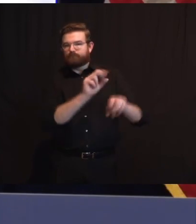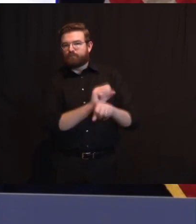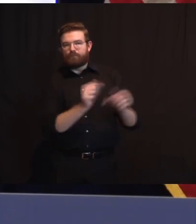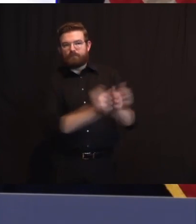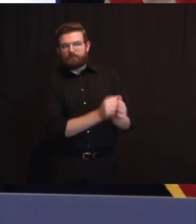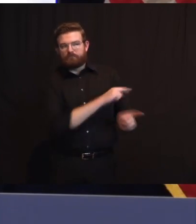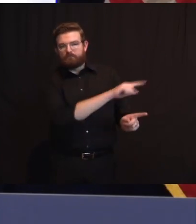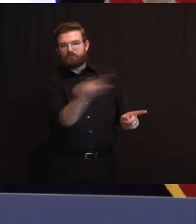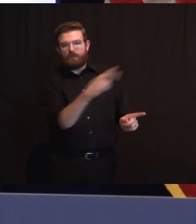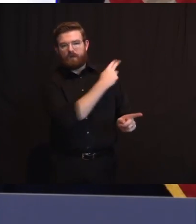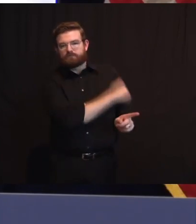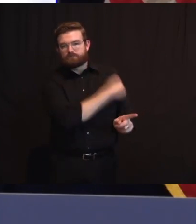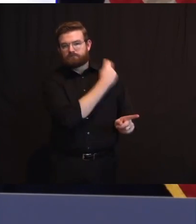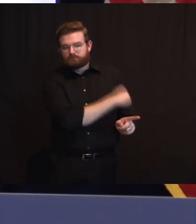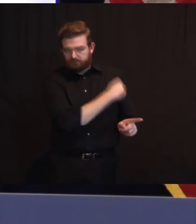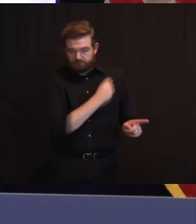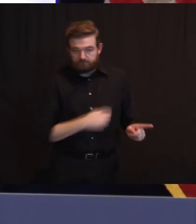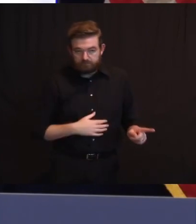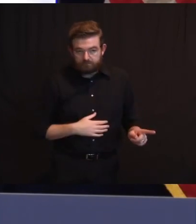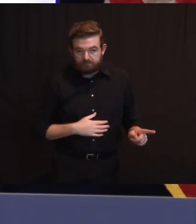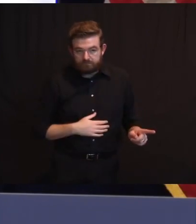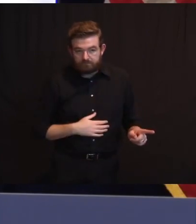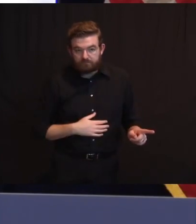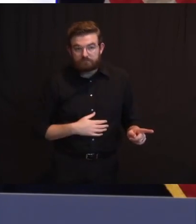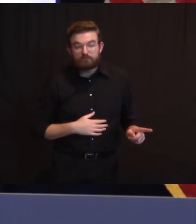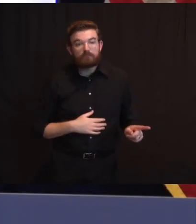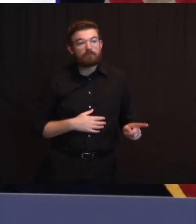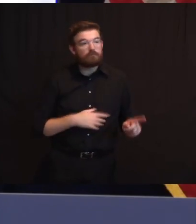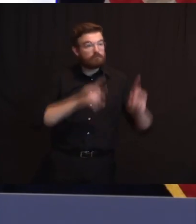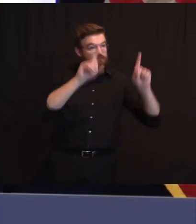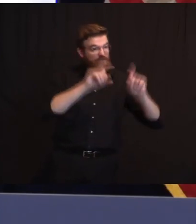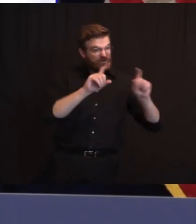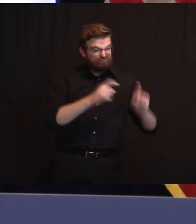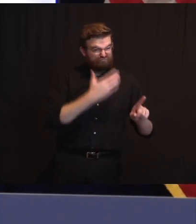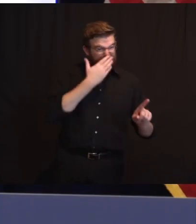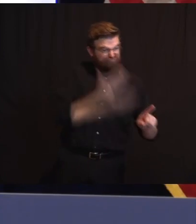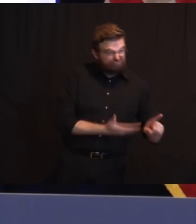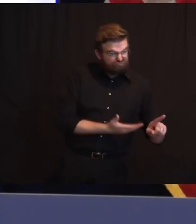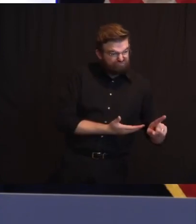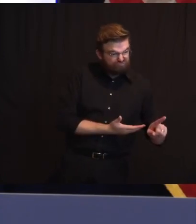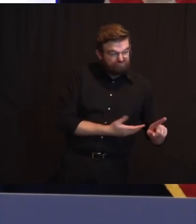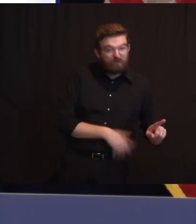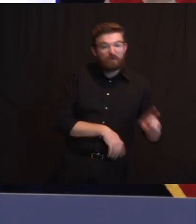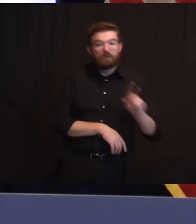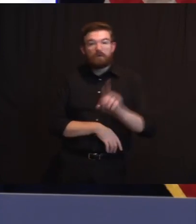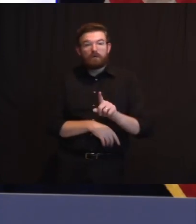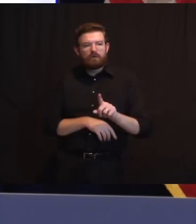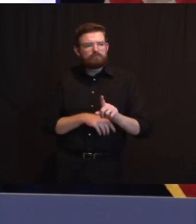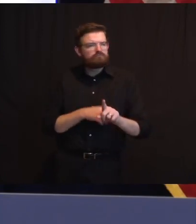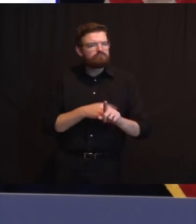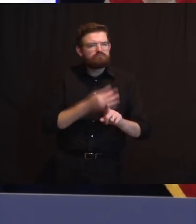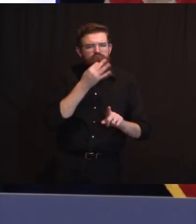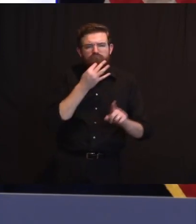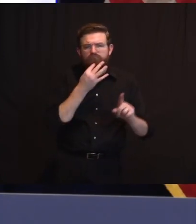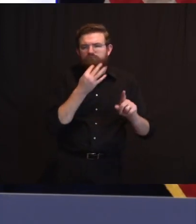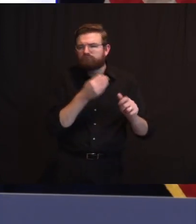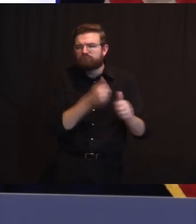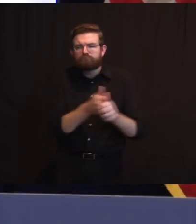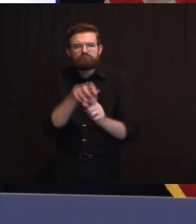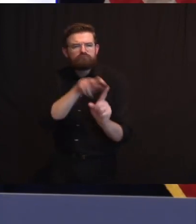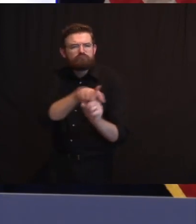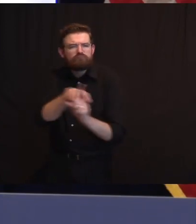also need robust contact tracing initiative to quickly identify those who may have been exposed to the virus so that we can